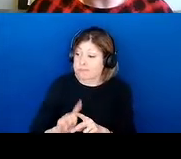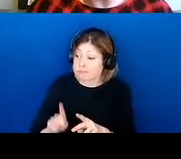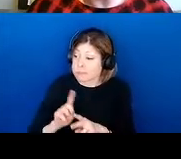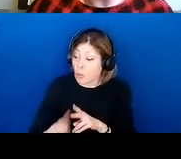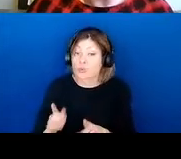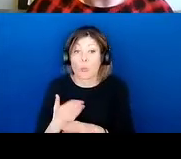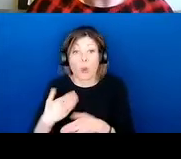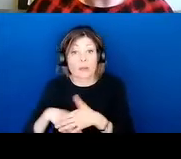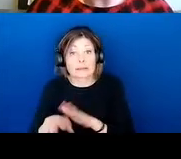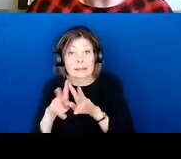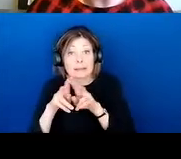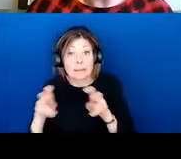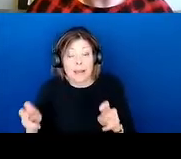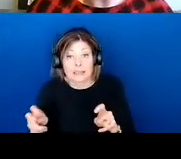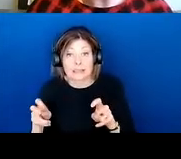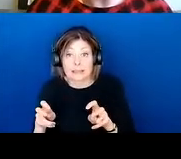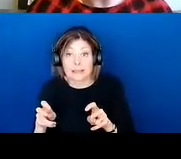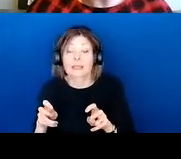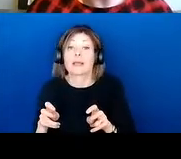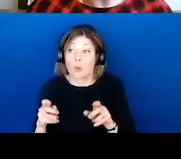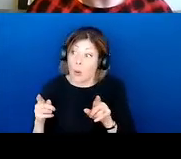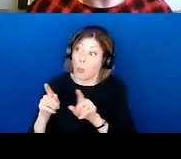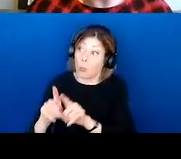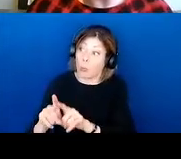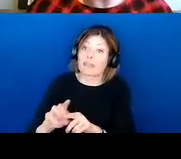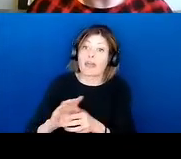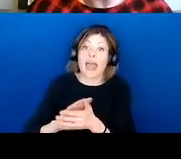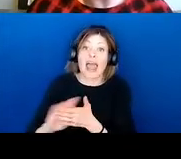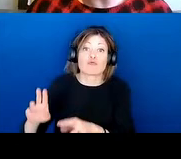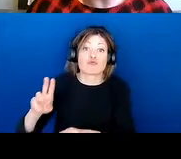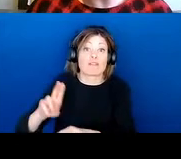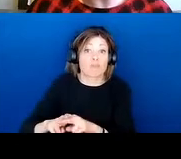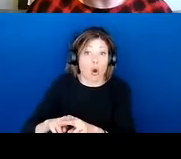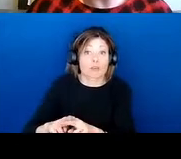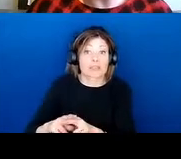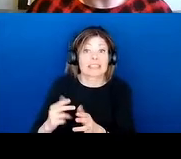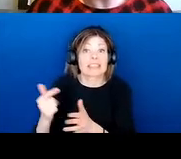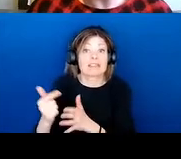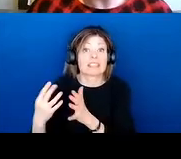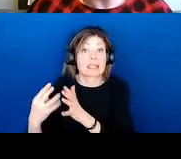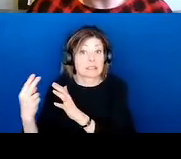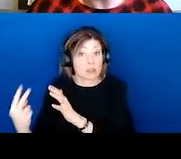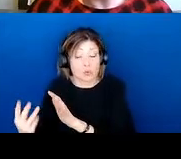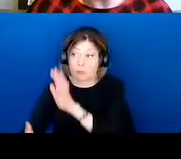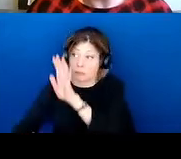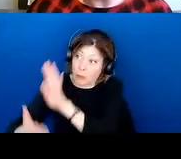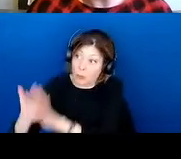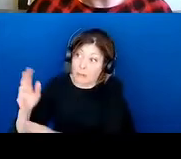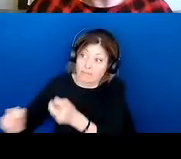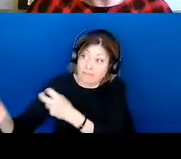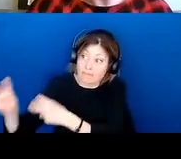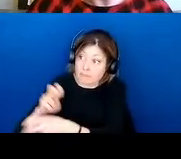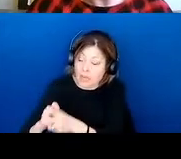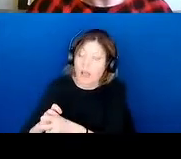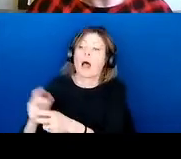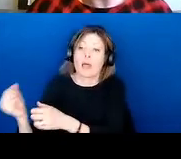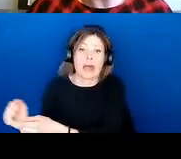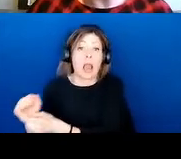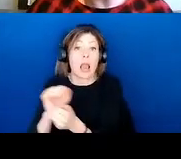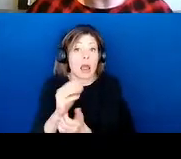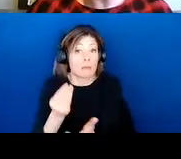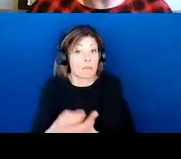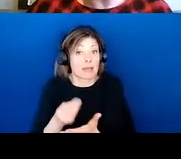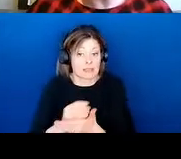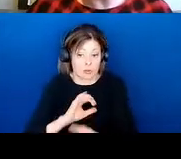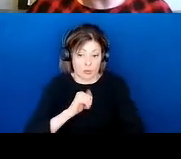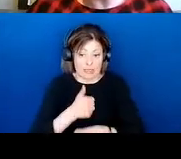1732, after which Fox lent him the money to acquire the land at Painshill. In 1738,